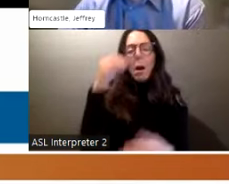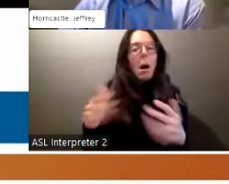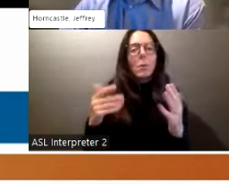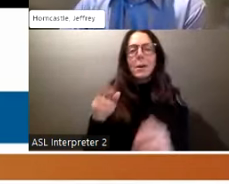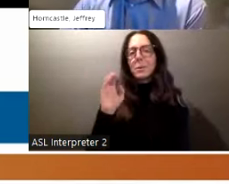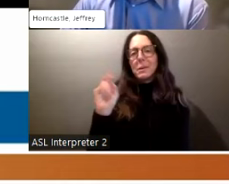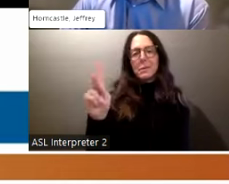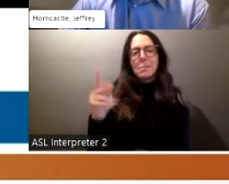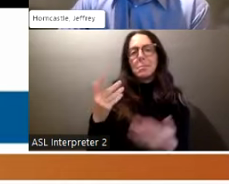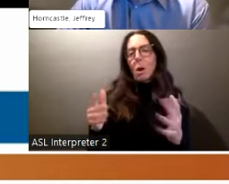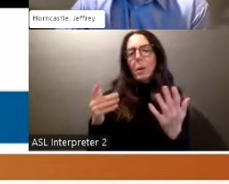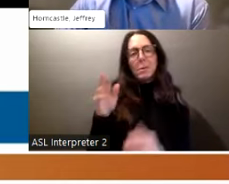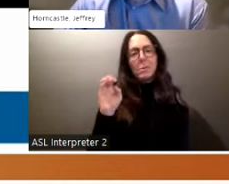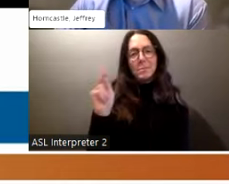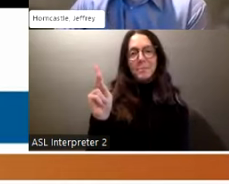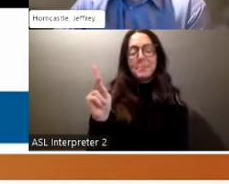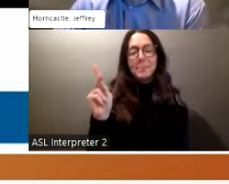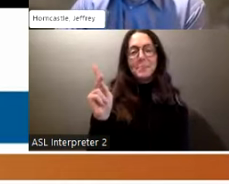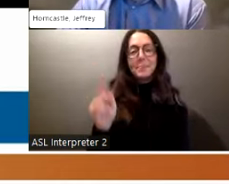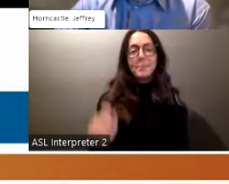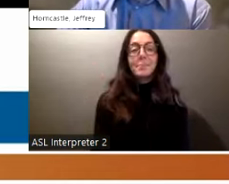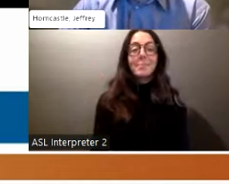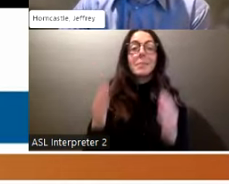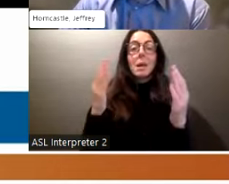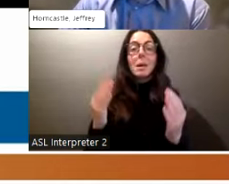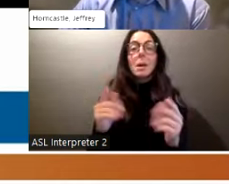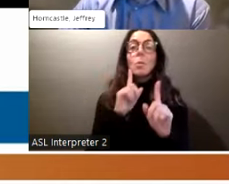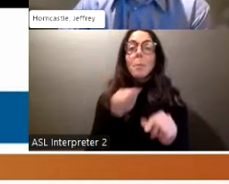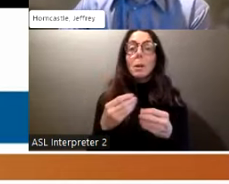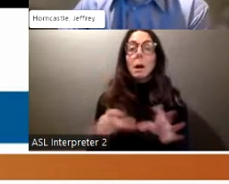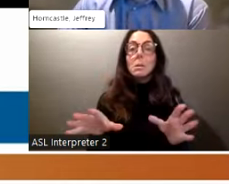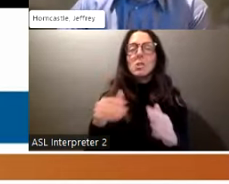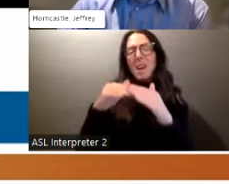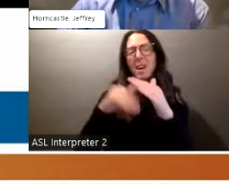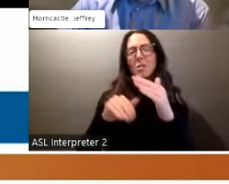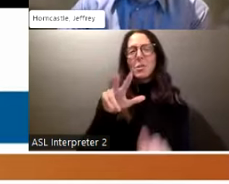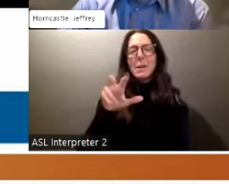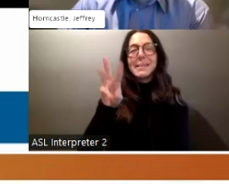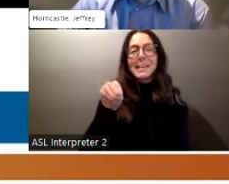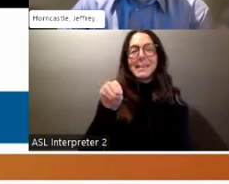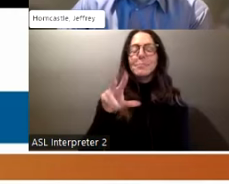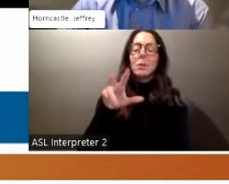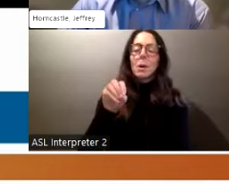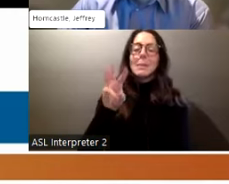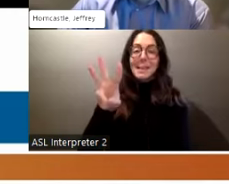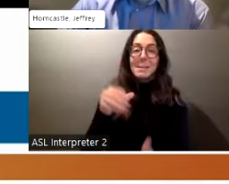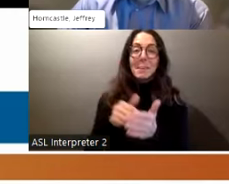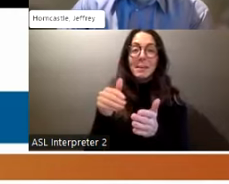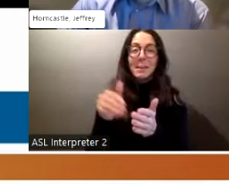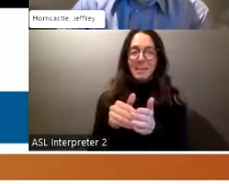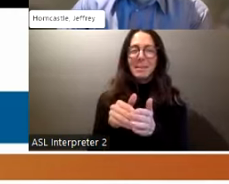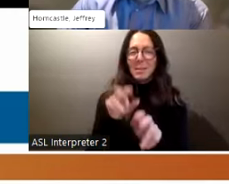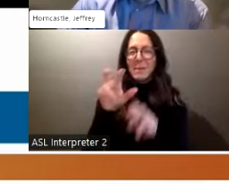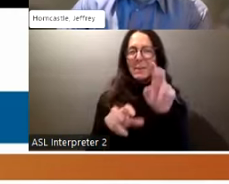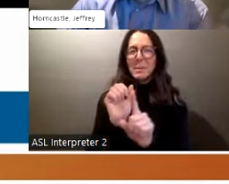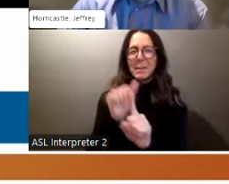victim. Reported losses, like John mentioned, a little under 306 million to investment scams in